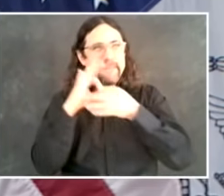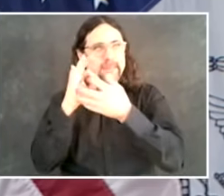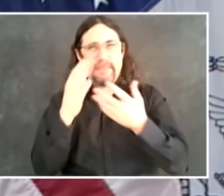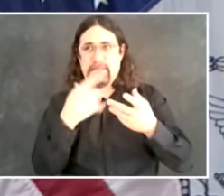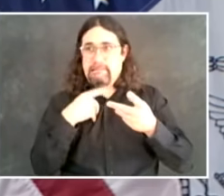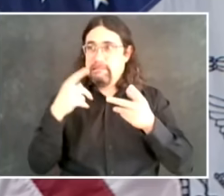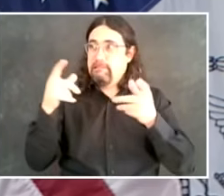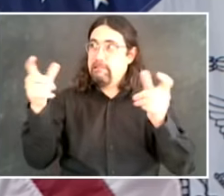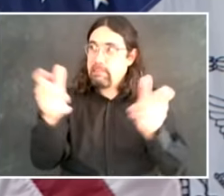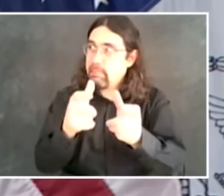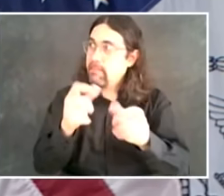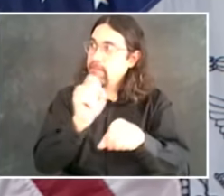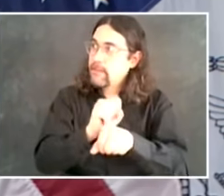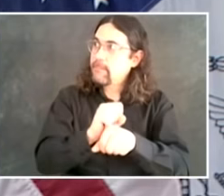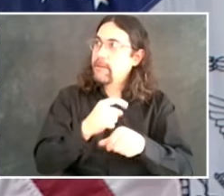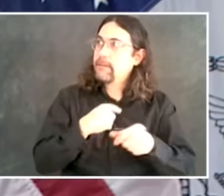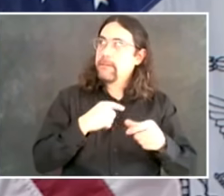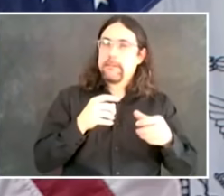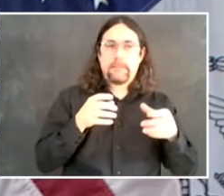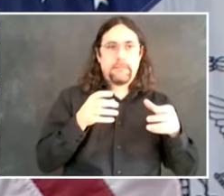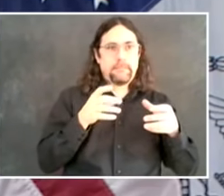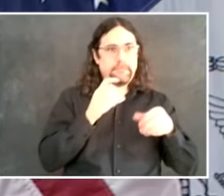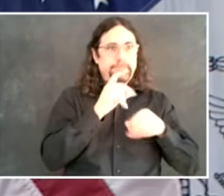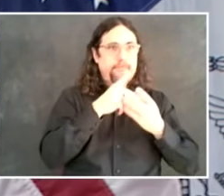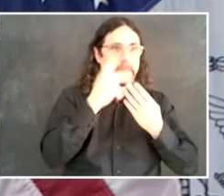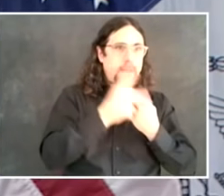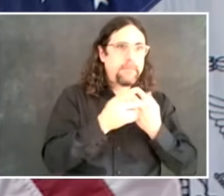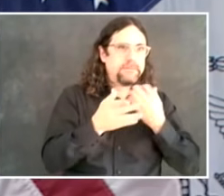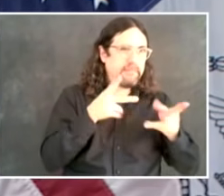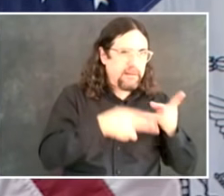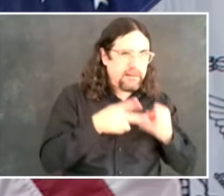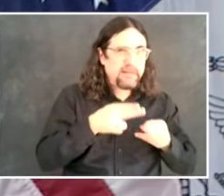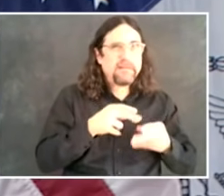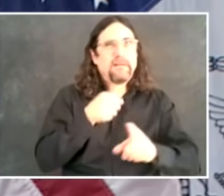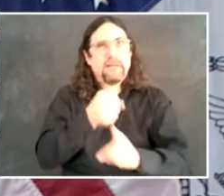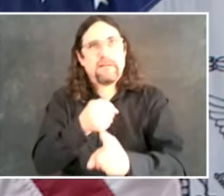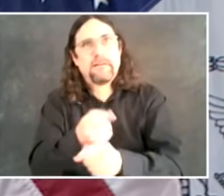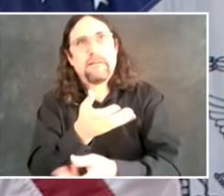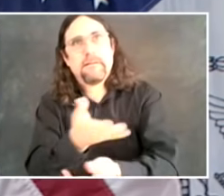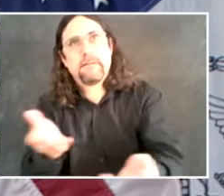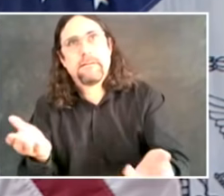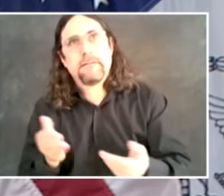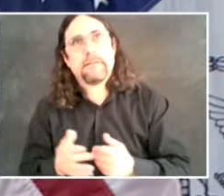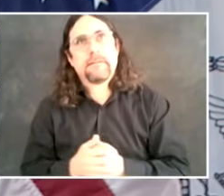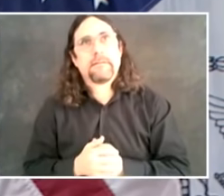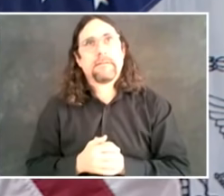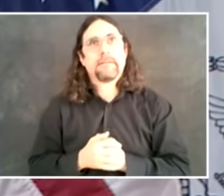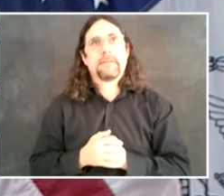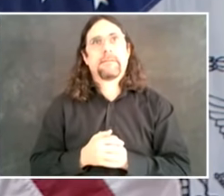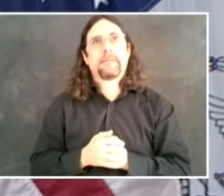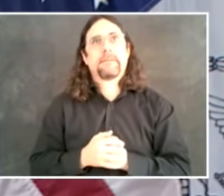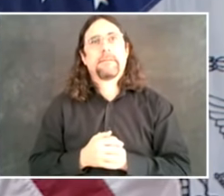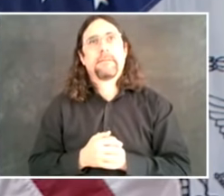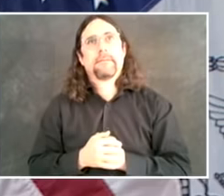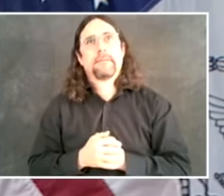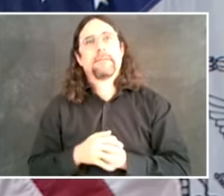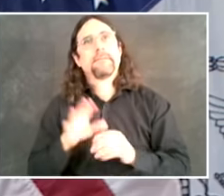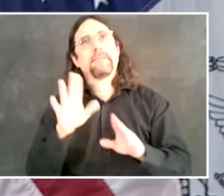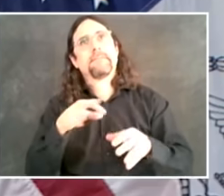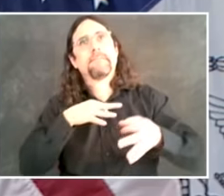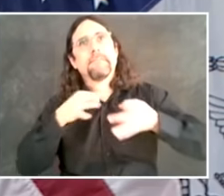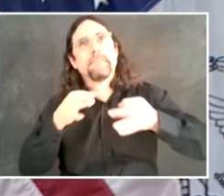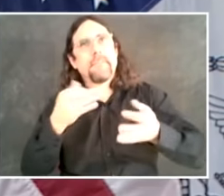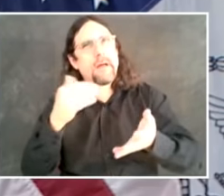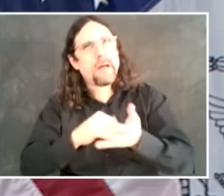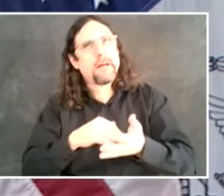House official and then translate it into reality. If there is not a fourth stimulus, and if that stimulus does not